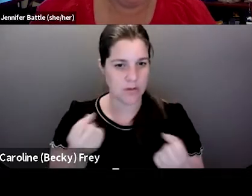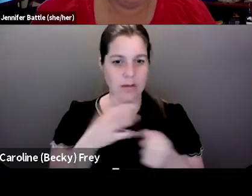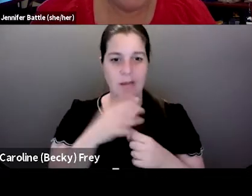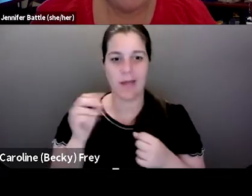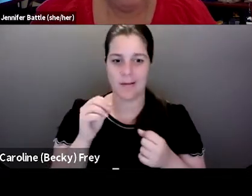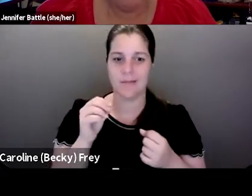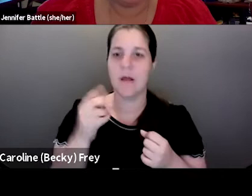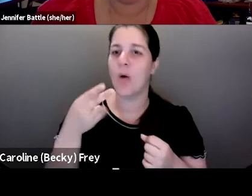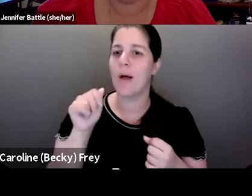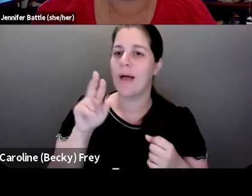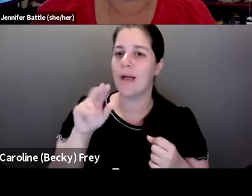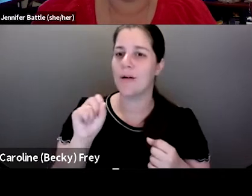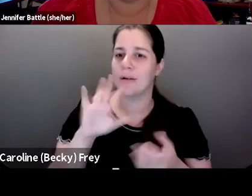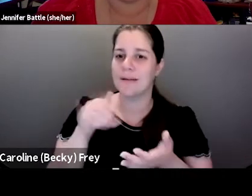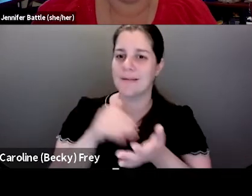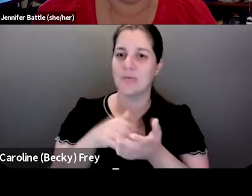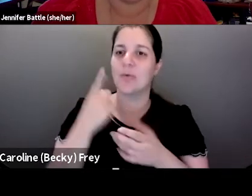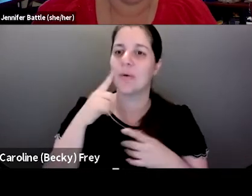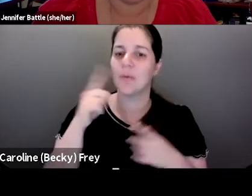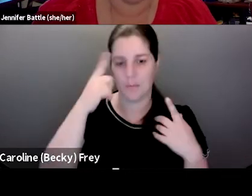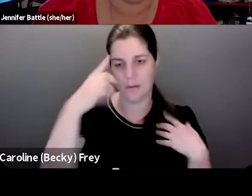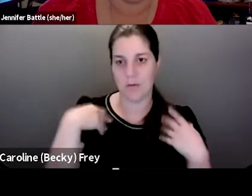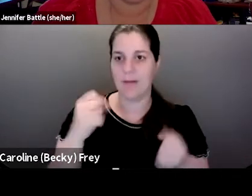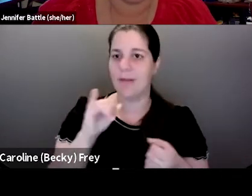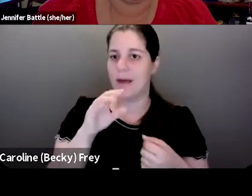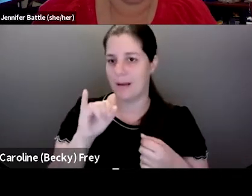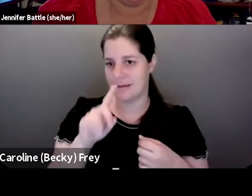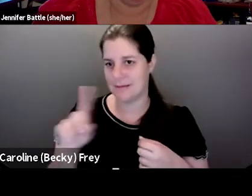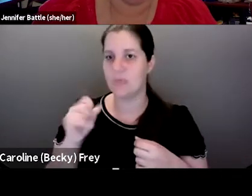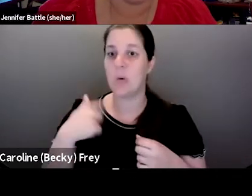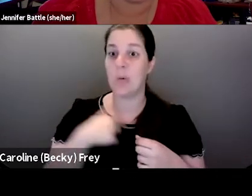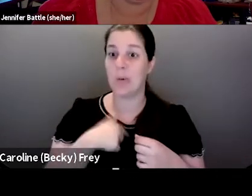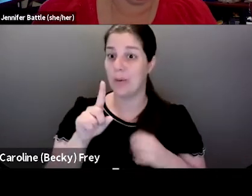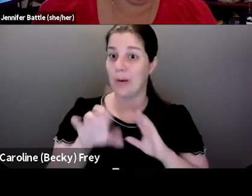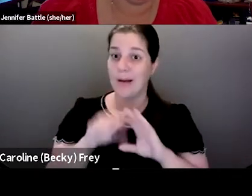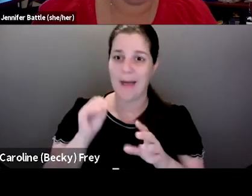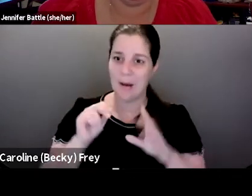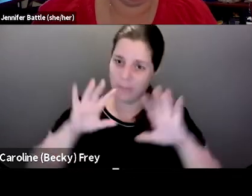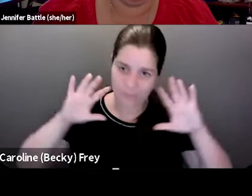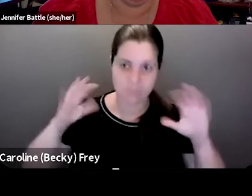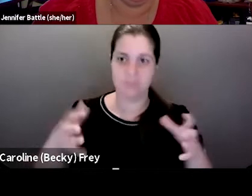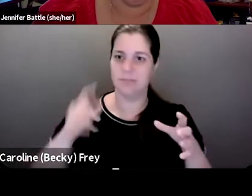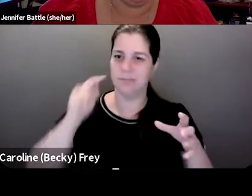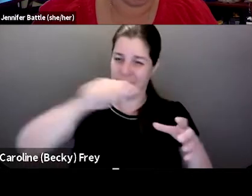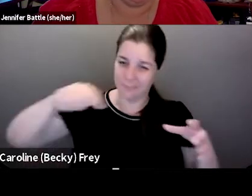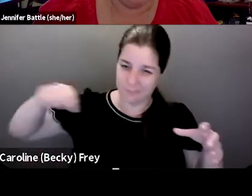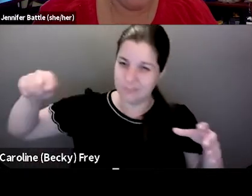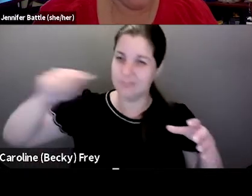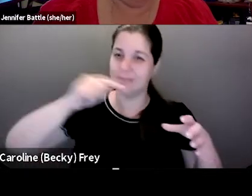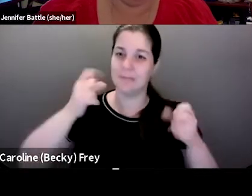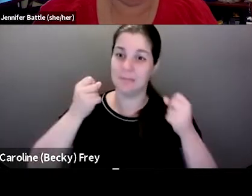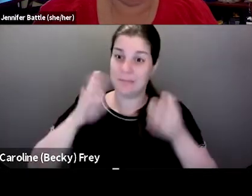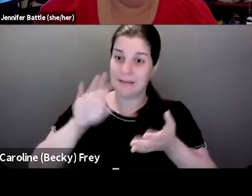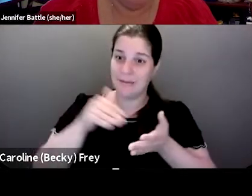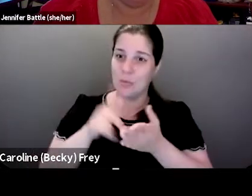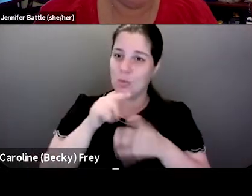of those 184 centers that you heard Richard talk about earlier, who is a proud member of the Lifeline family